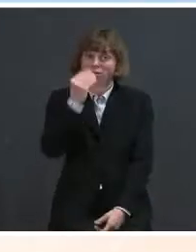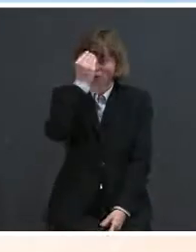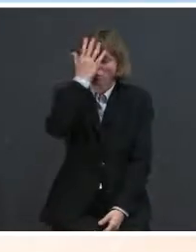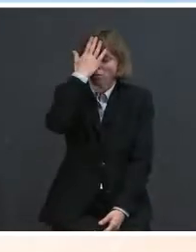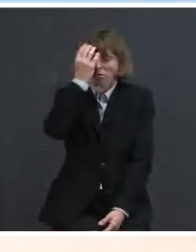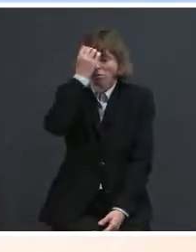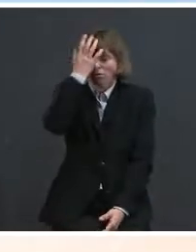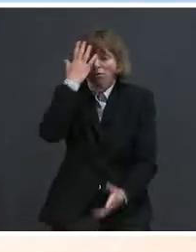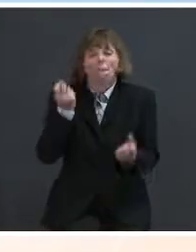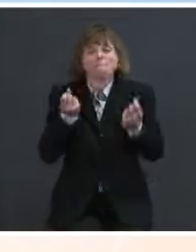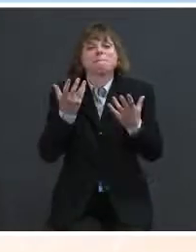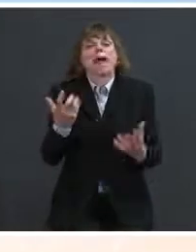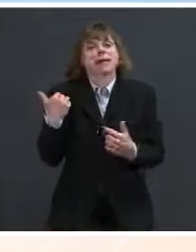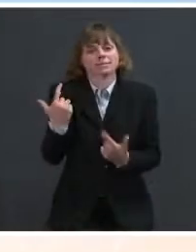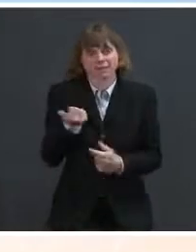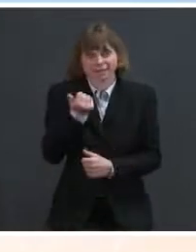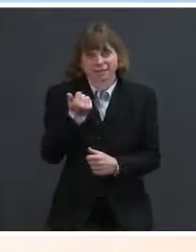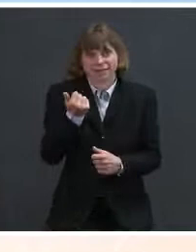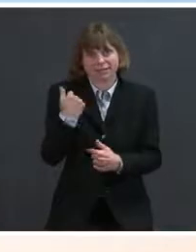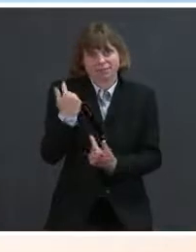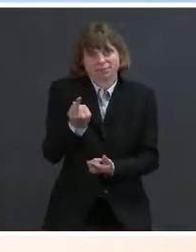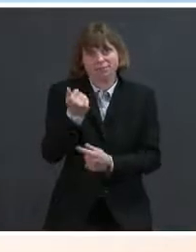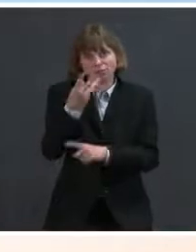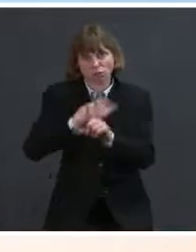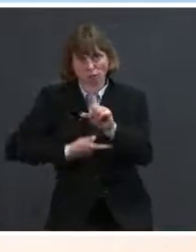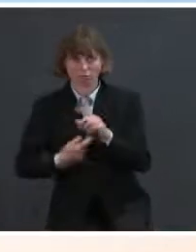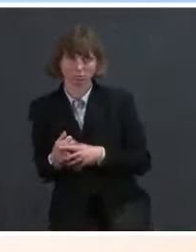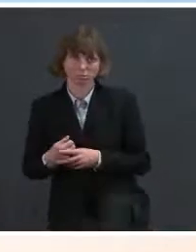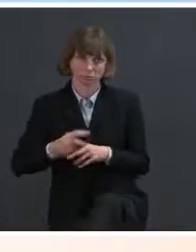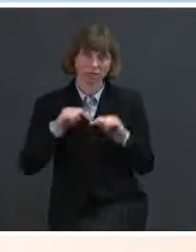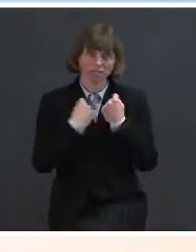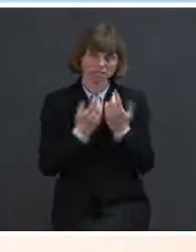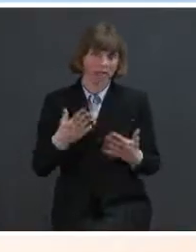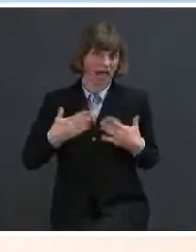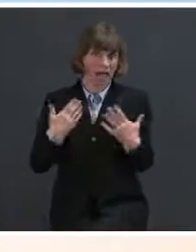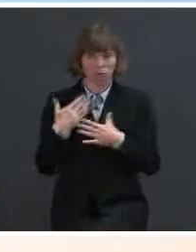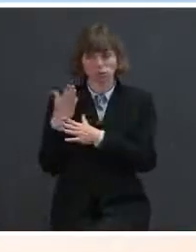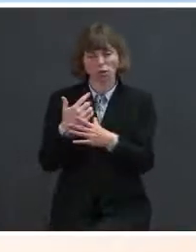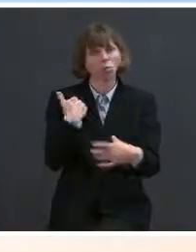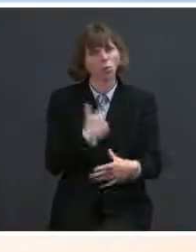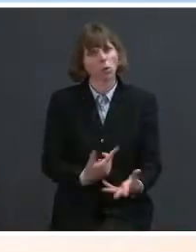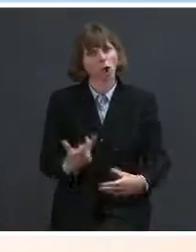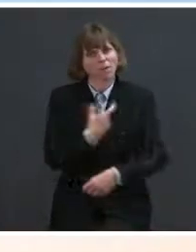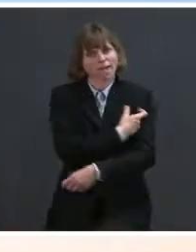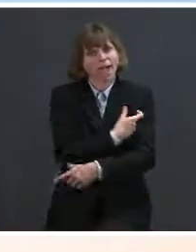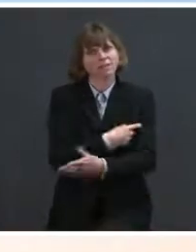team would be happy to share them. And you're right, we are now vaccinating more